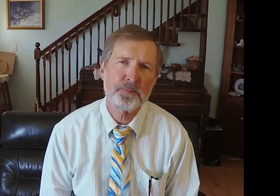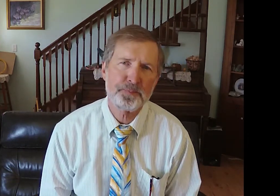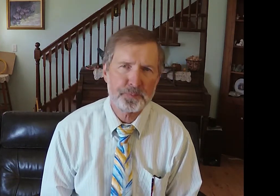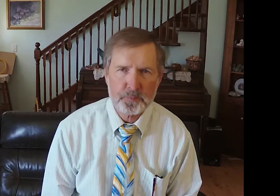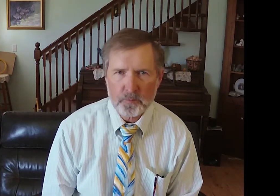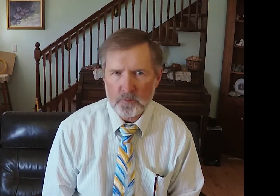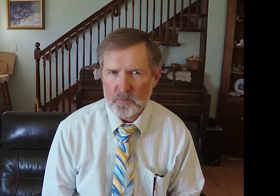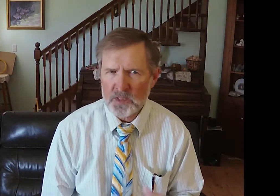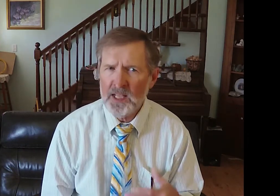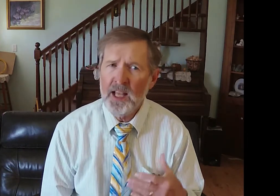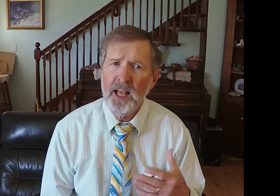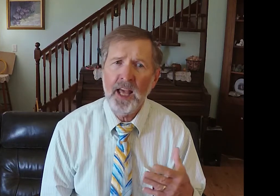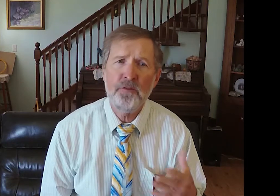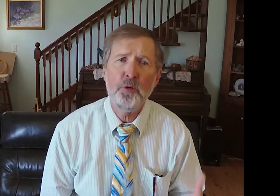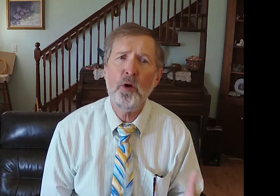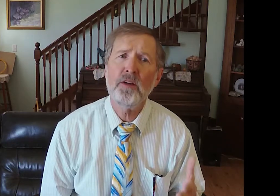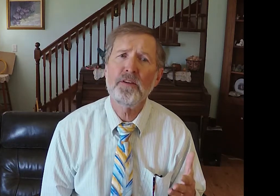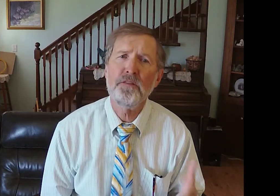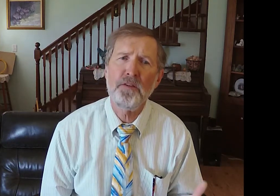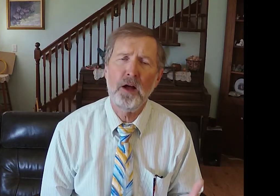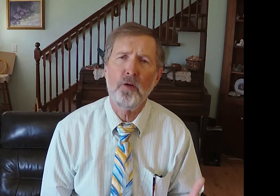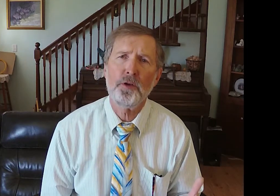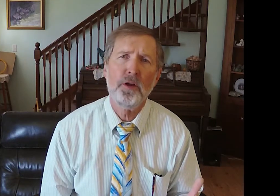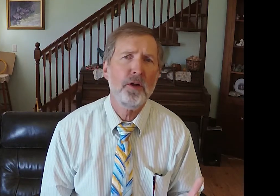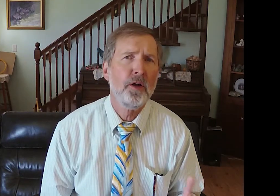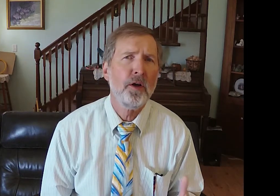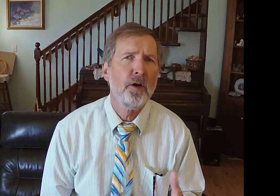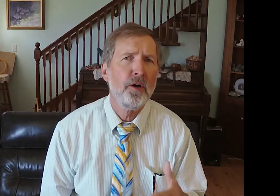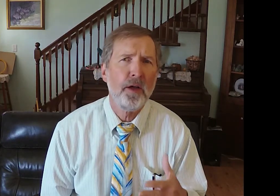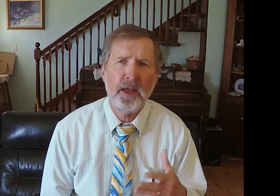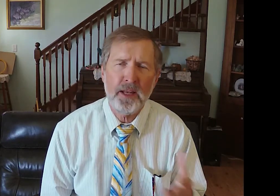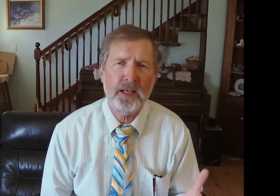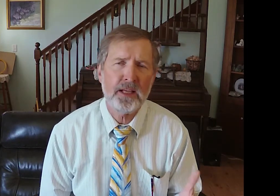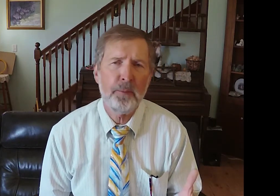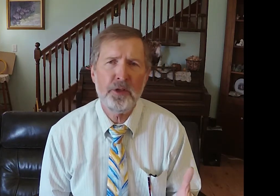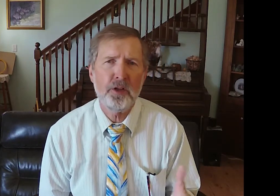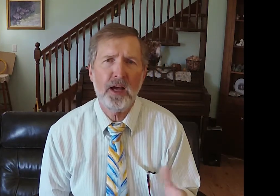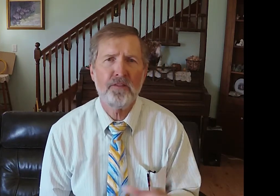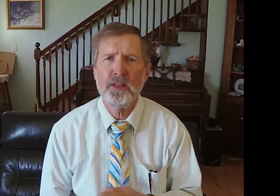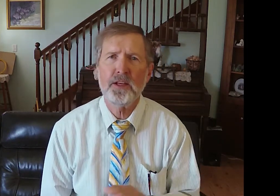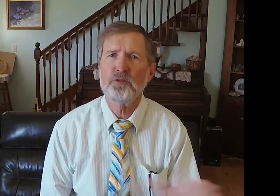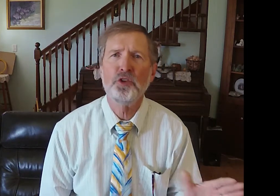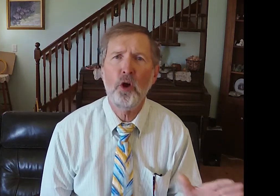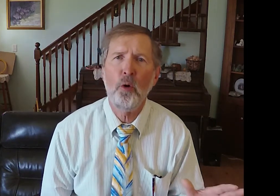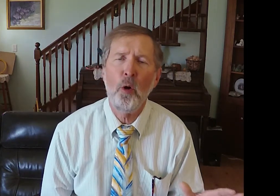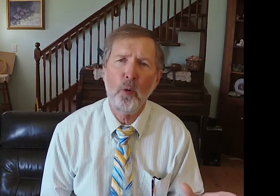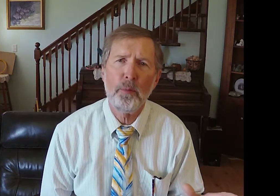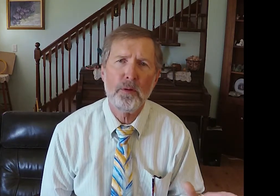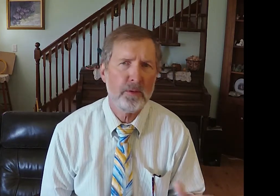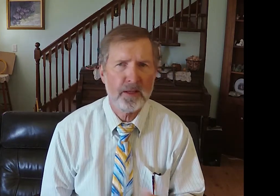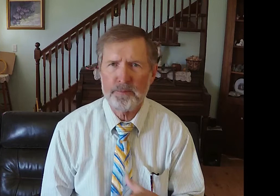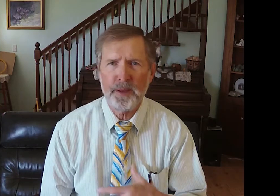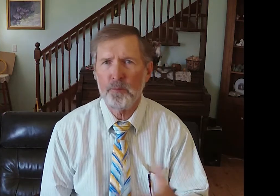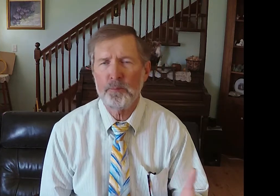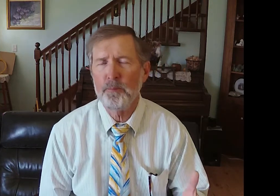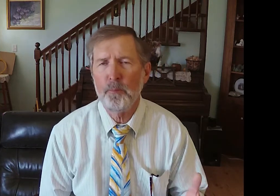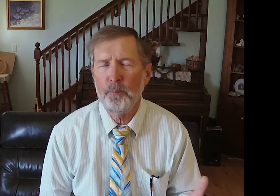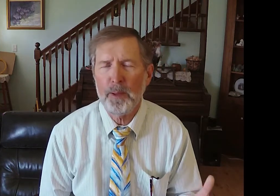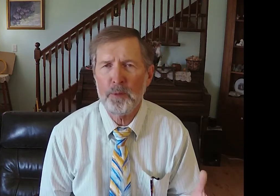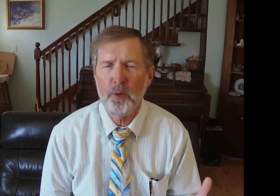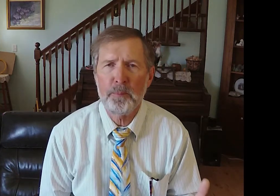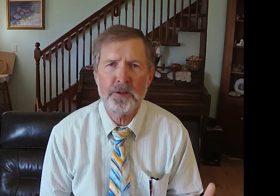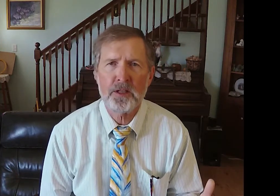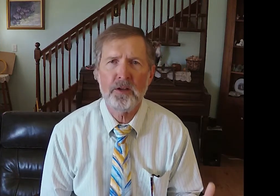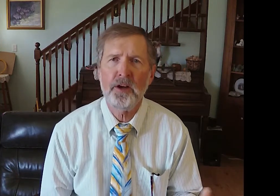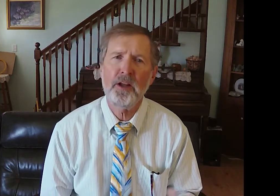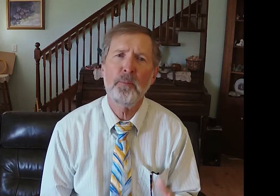questions. Have you ever felt at any time in your life that there was no hope in